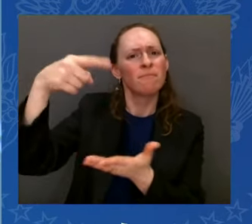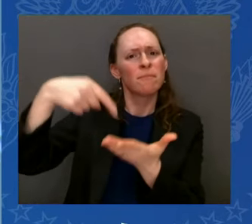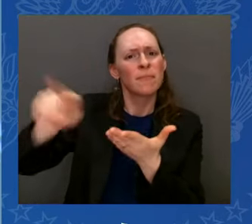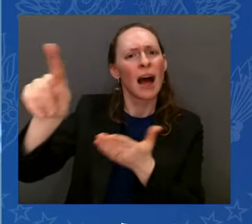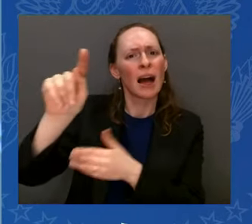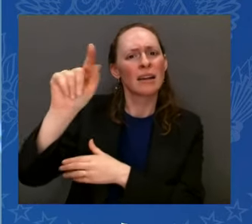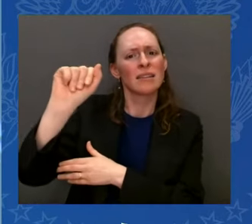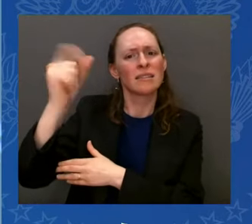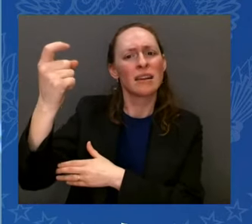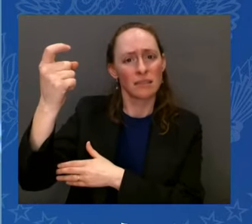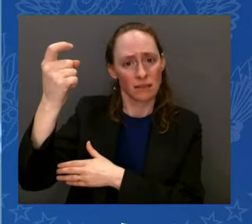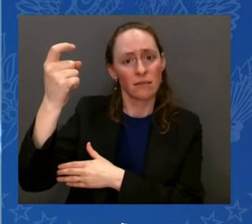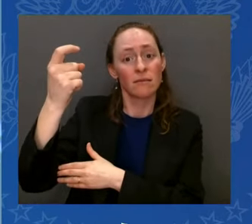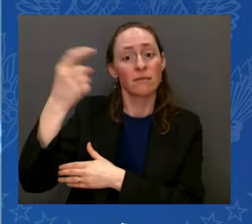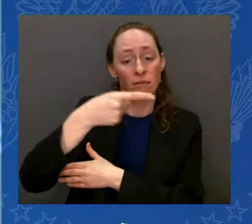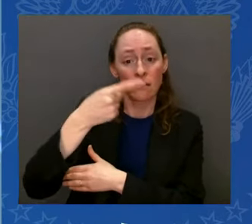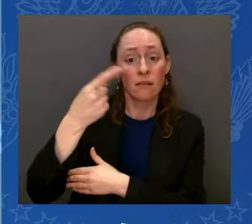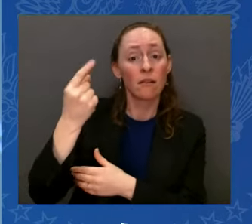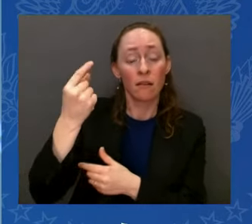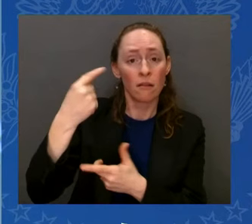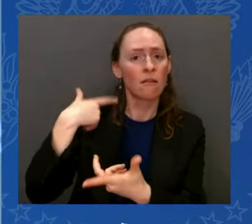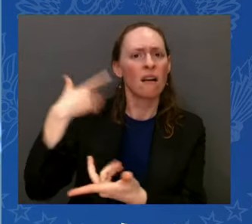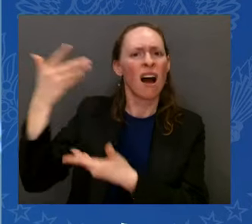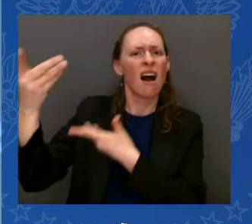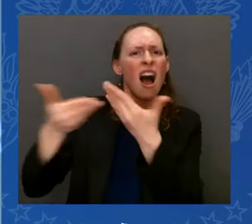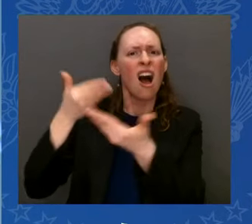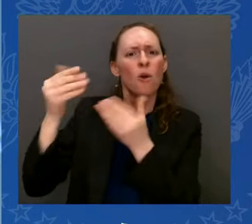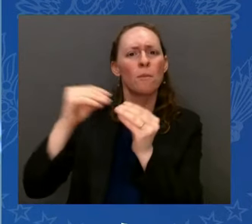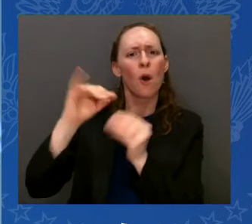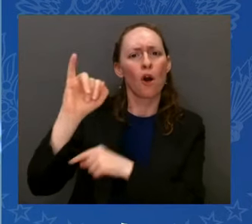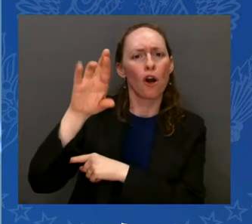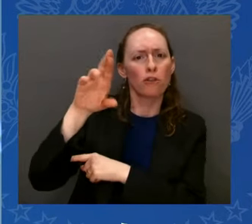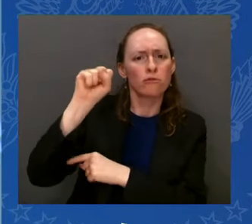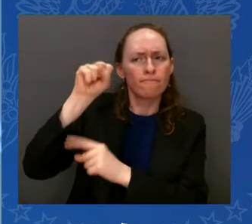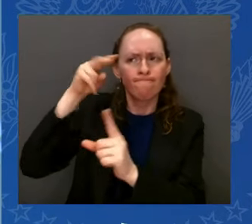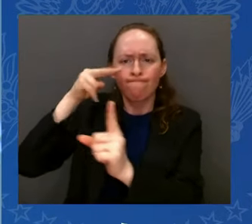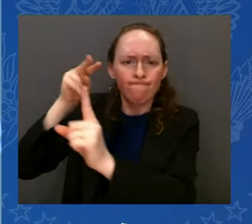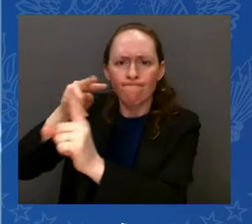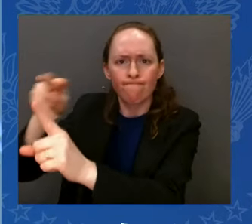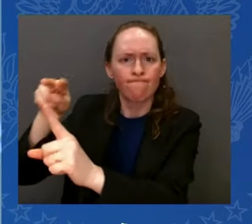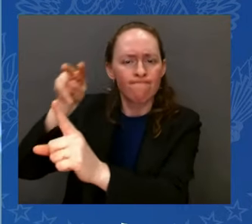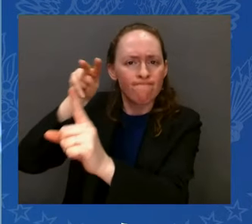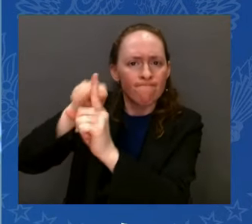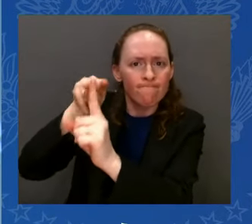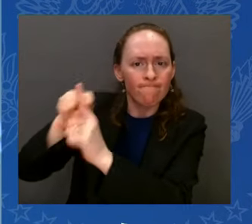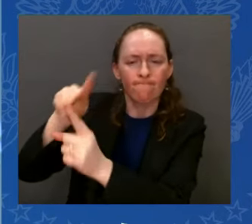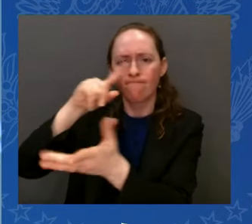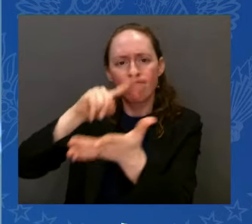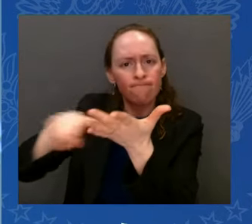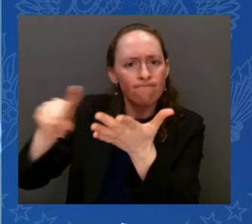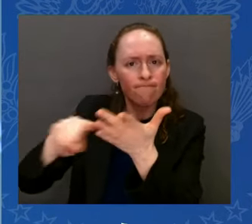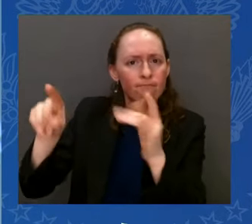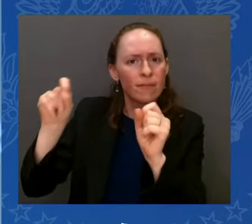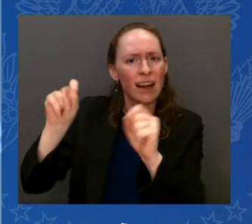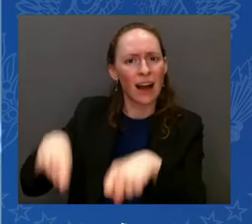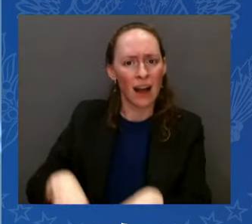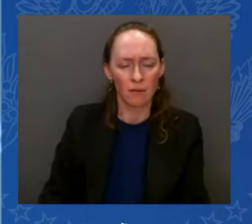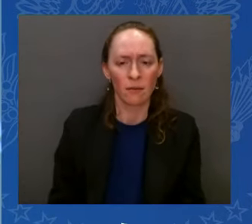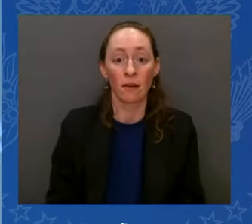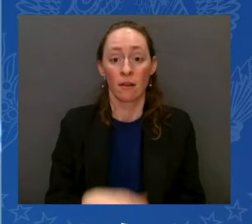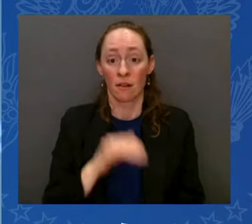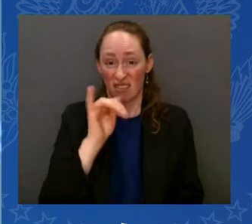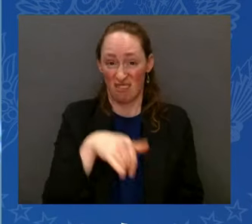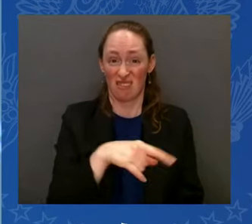we're going to cost the American public another $114 billion in lost revenue. They finally have